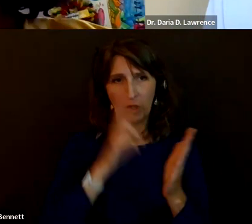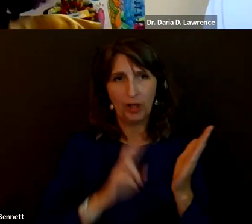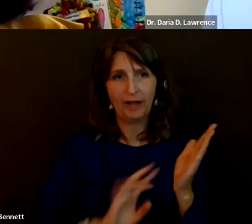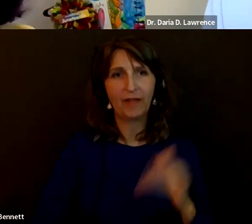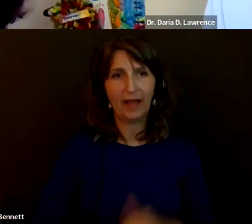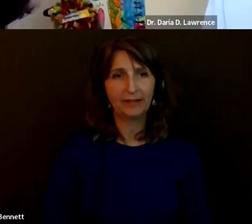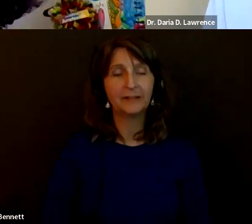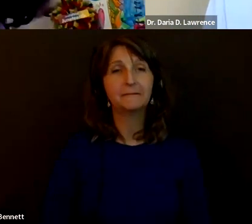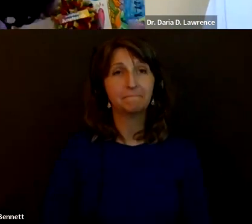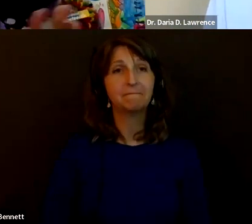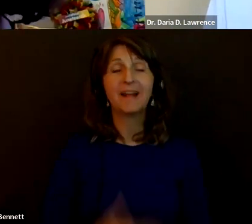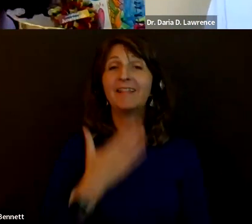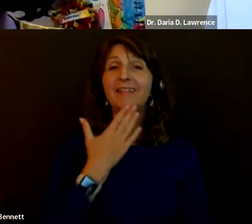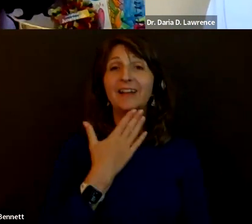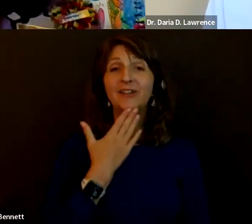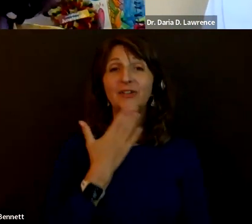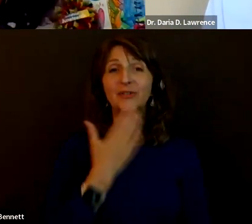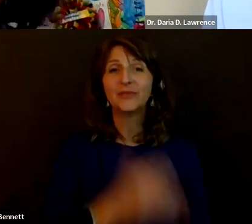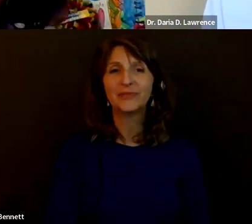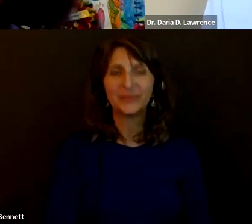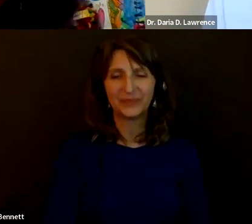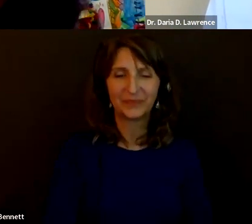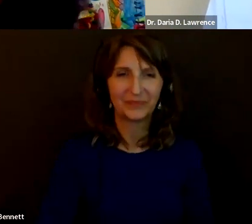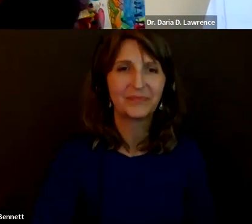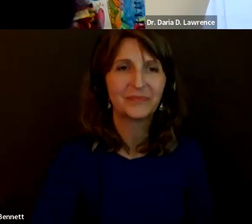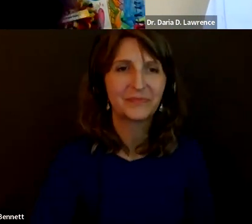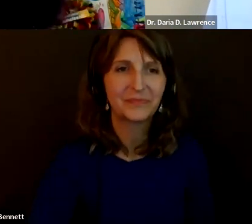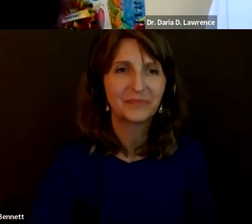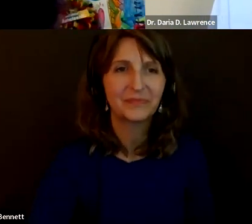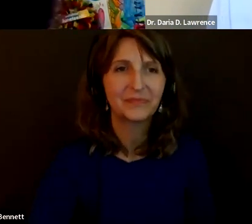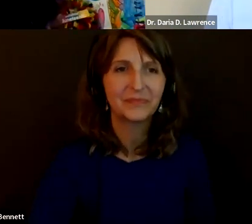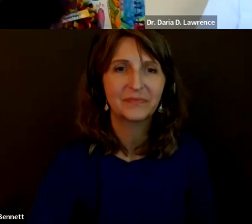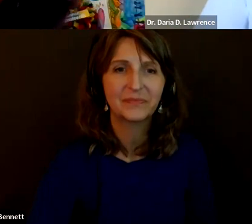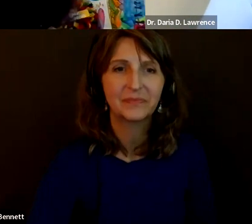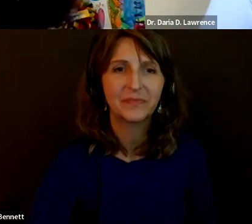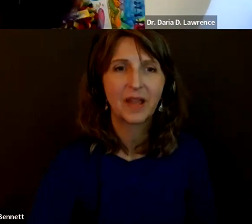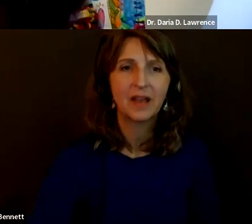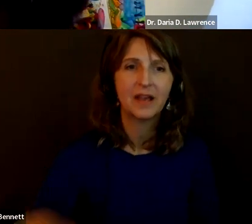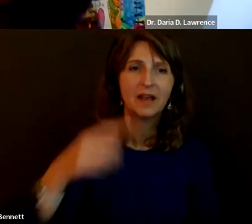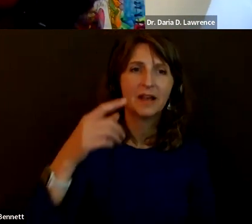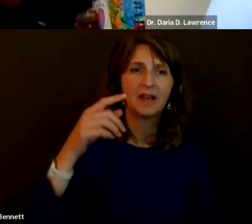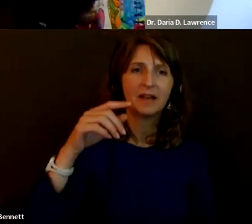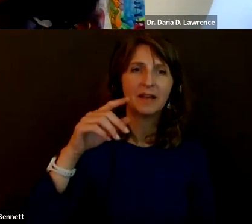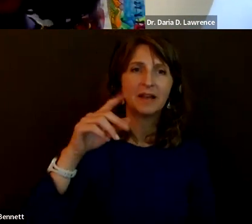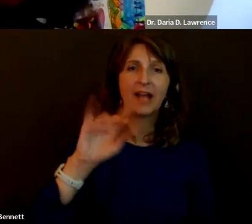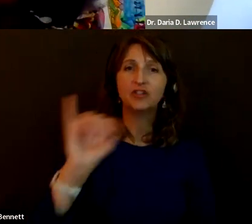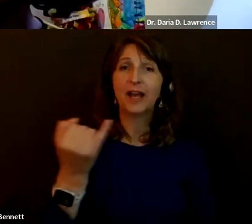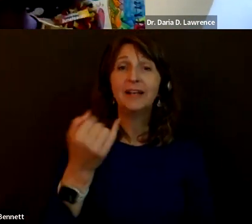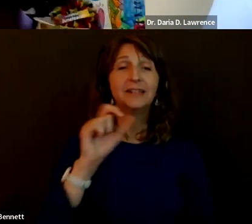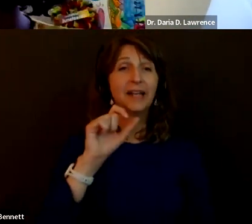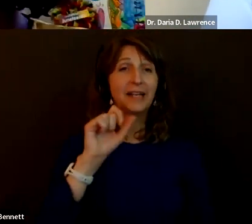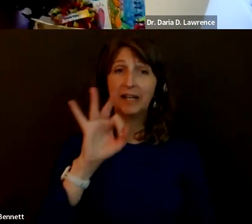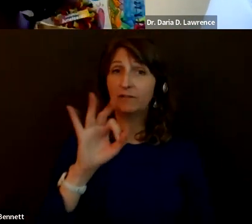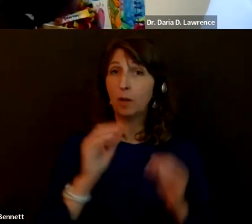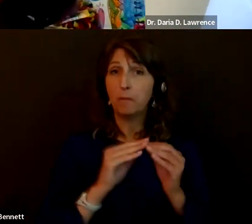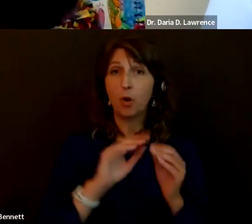All right. Please don't feel rushed, anyone. If you have any questions or concerns or comments, please, as long as it's fine with you, please